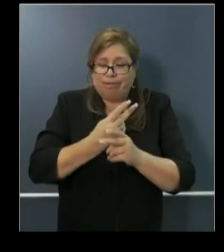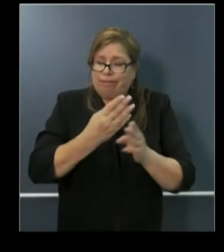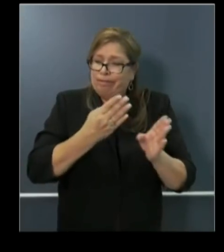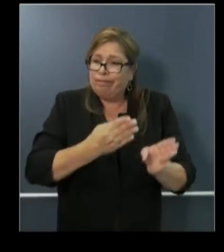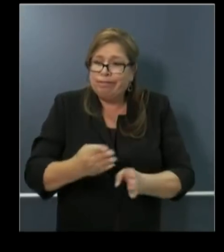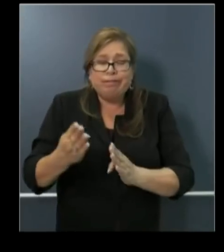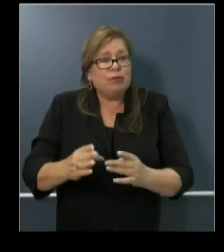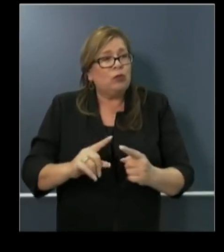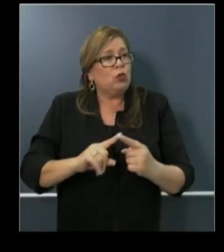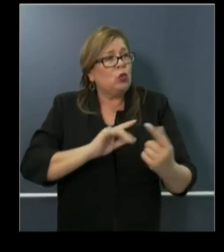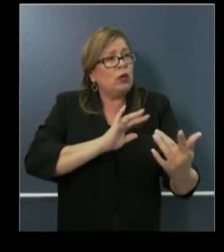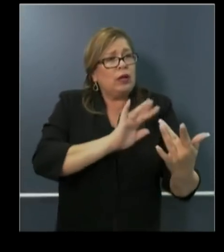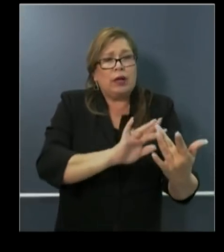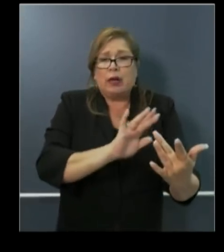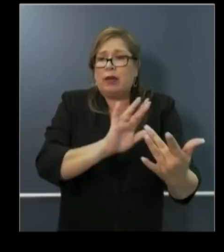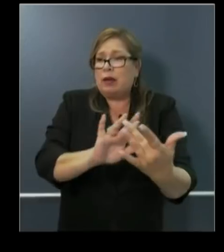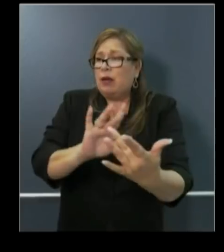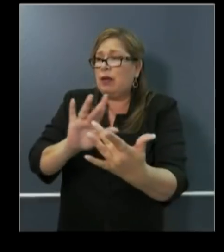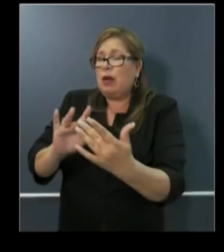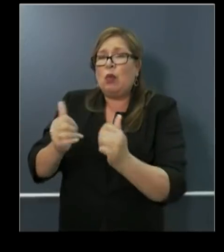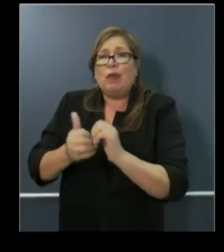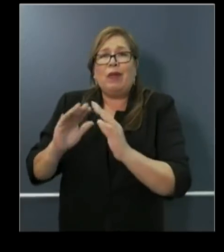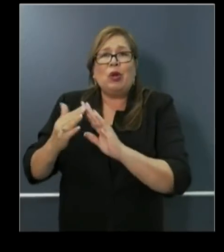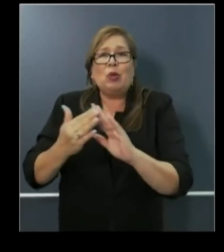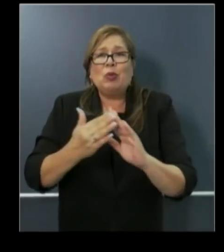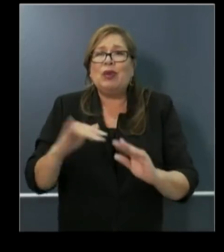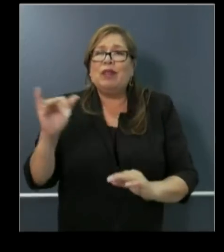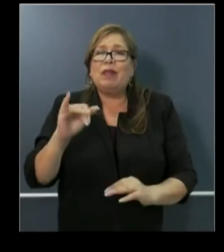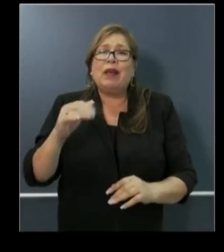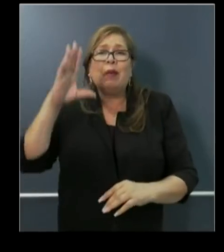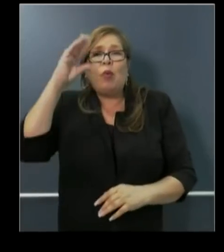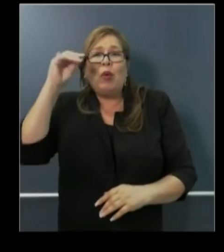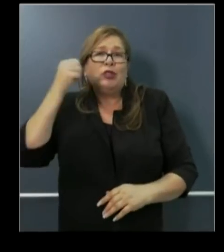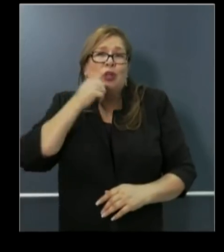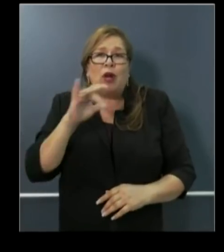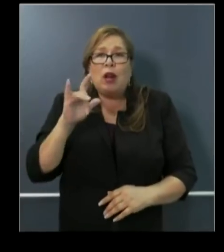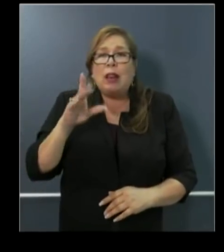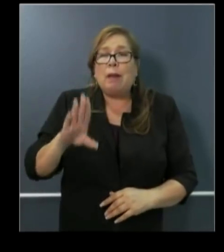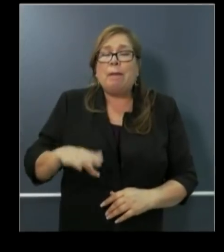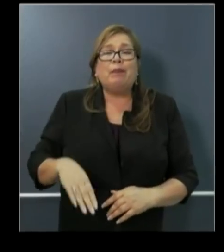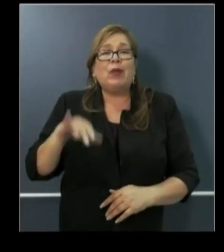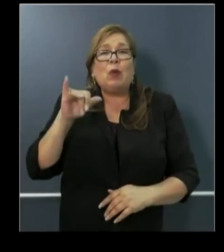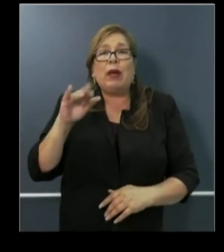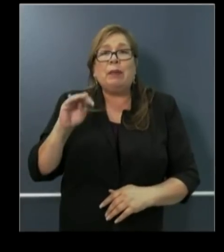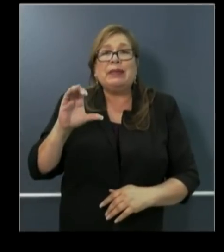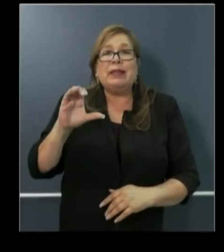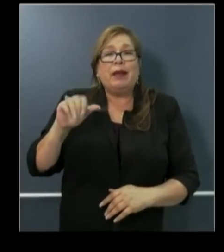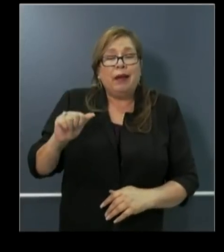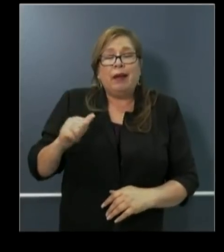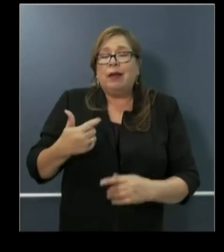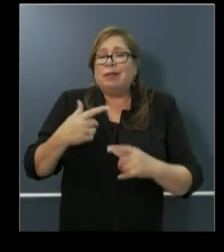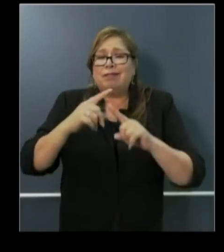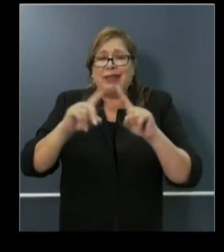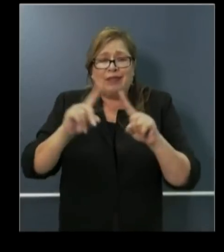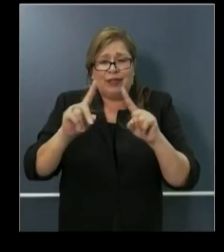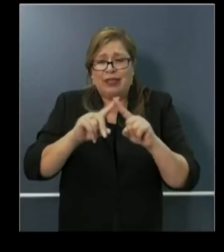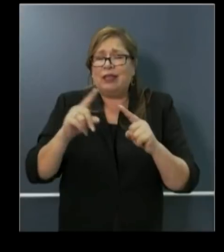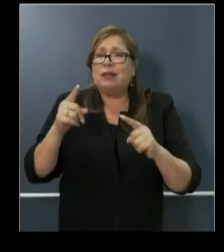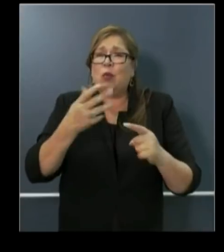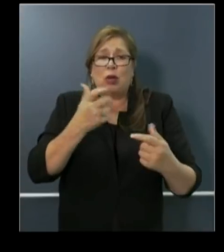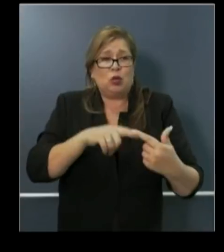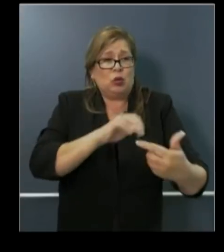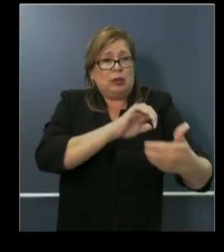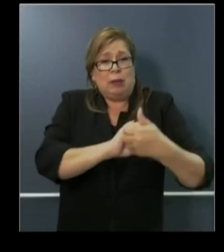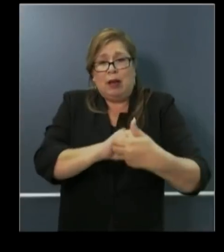other community partners, Boys and Girls Clubs, YMCA, WCAs, and others to be partners in the